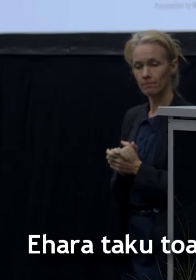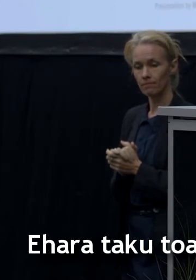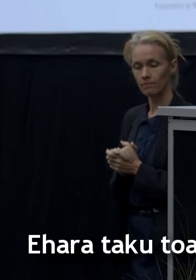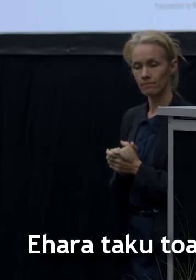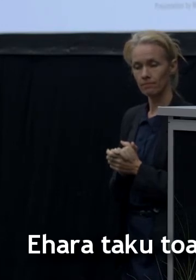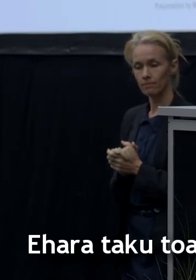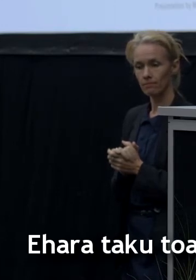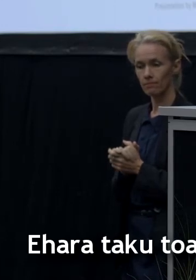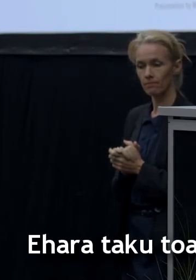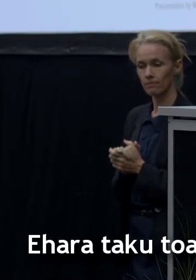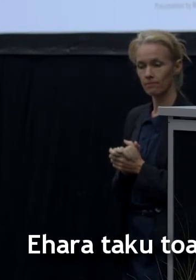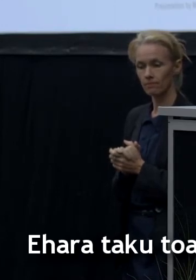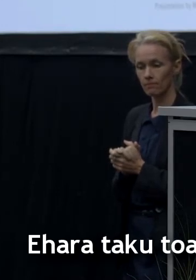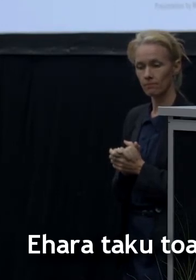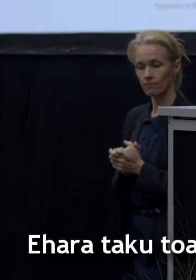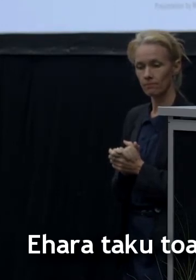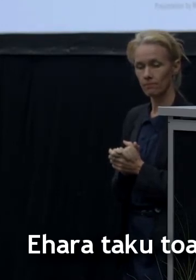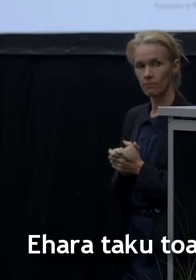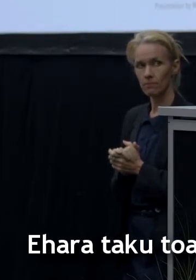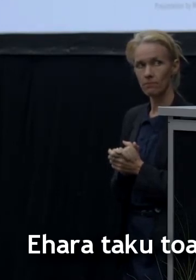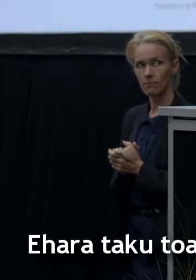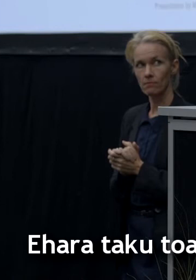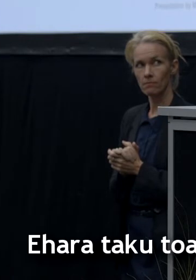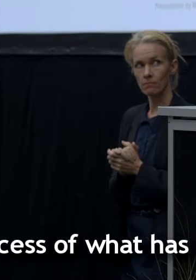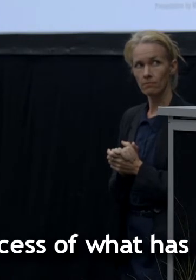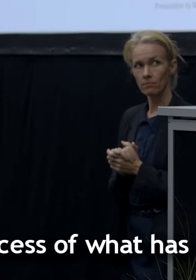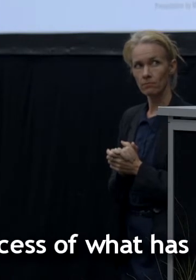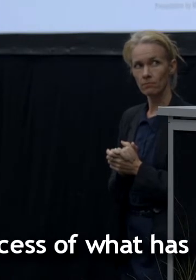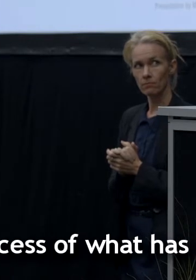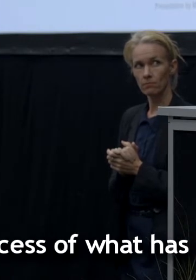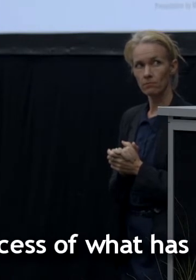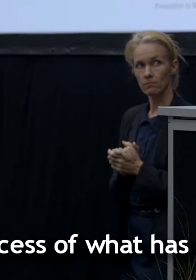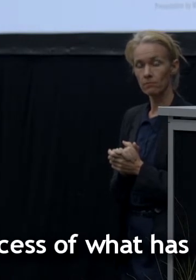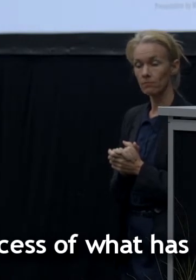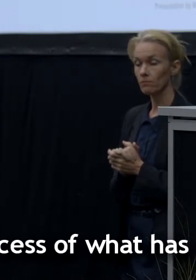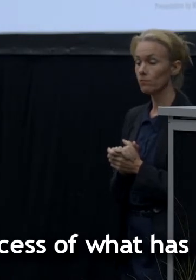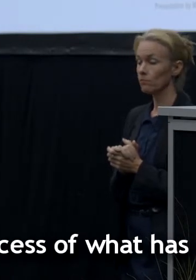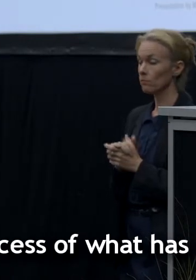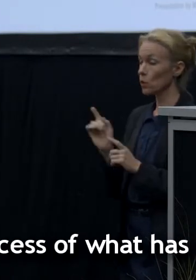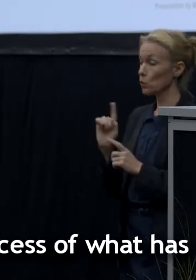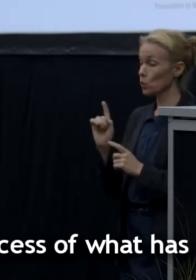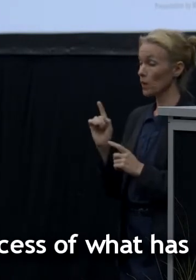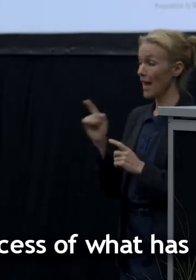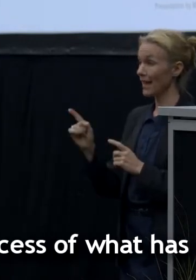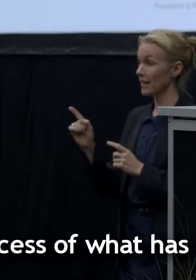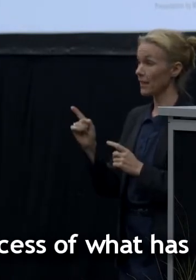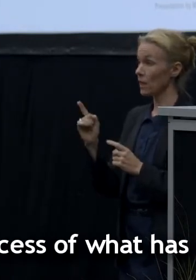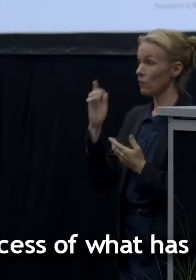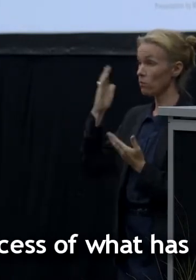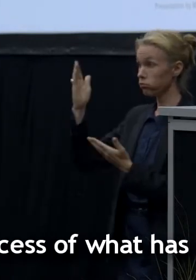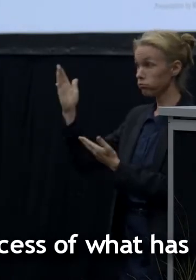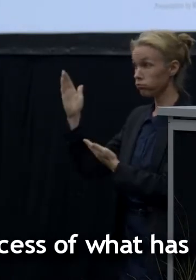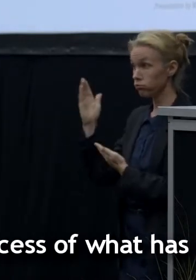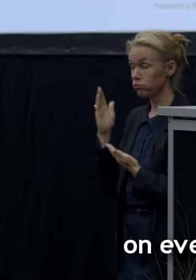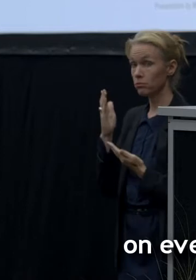tōtaki tini taku toa, e hararai te tōtaki tahi. The success of what's been said here today for climate change